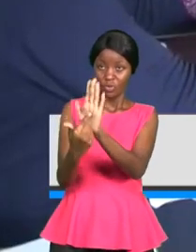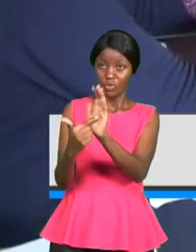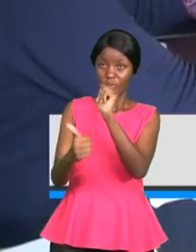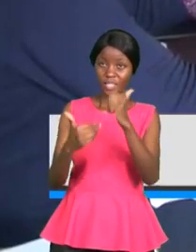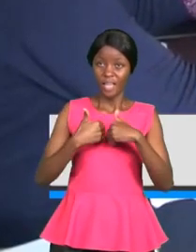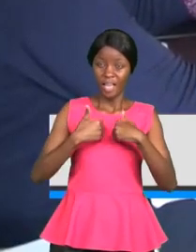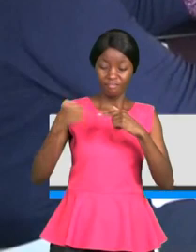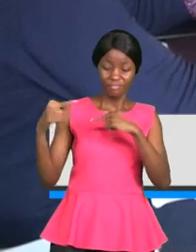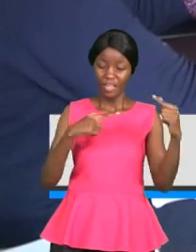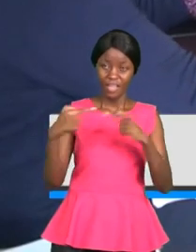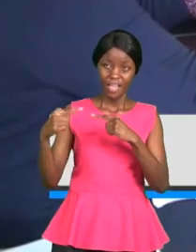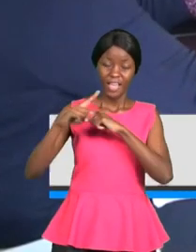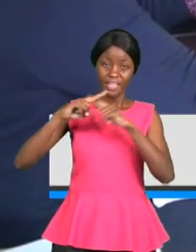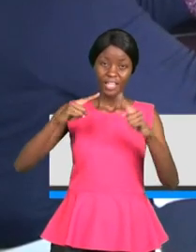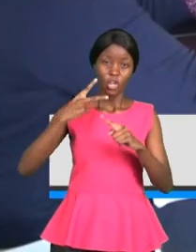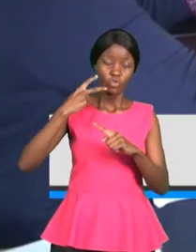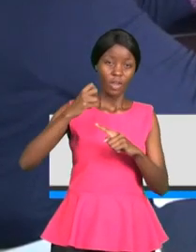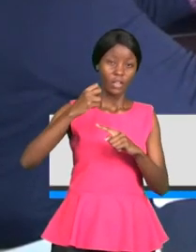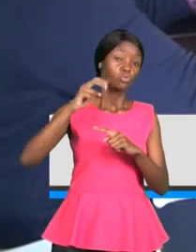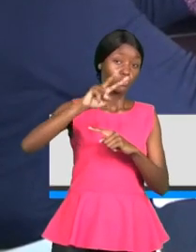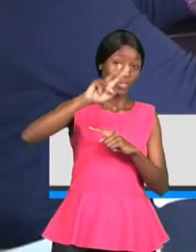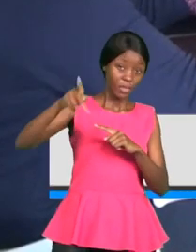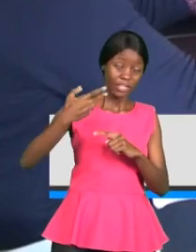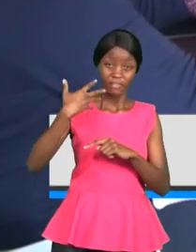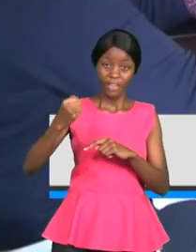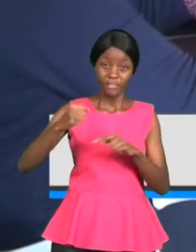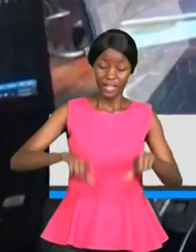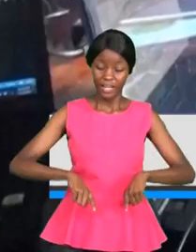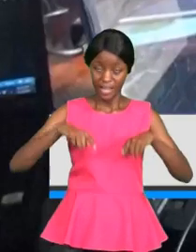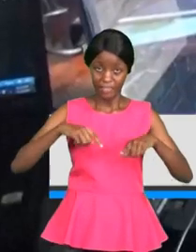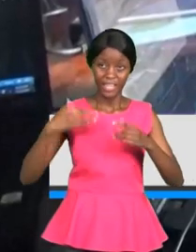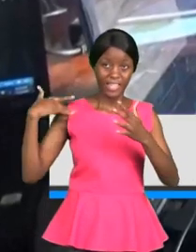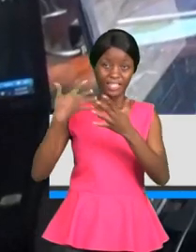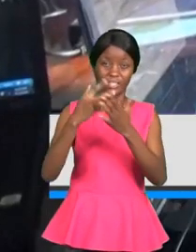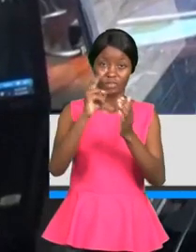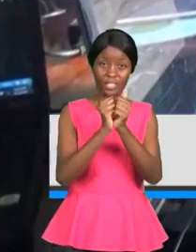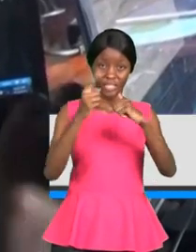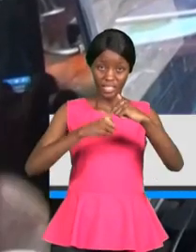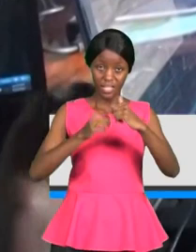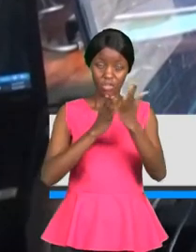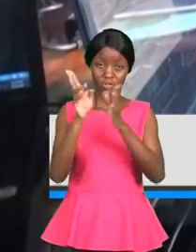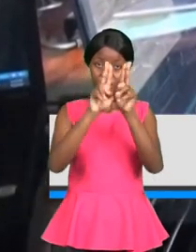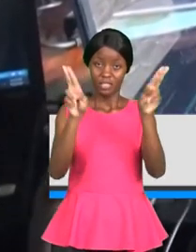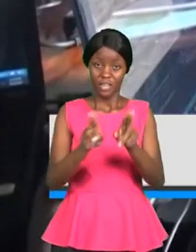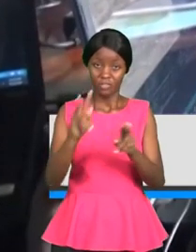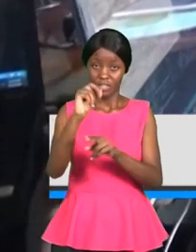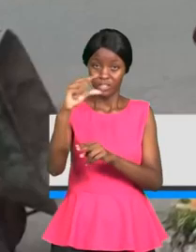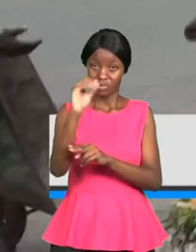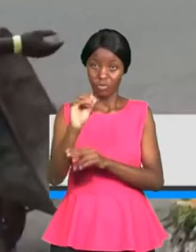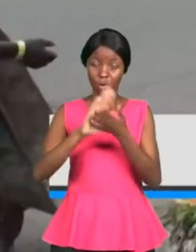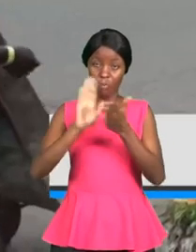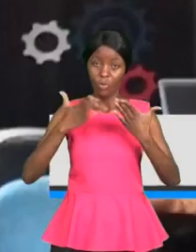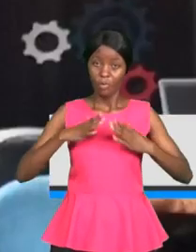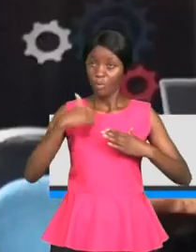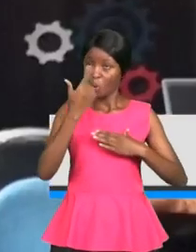more than 2,500 lives since 2017, according to international NGOs. Many of the dead and wounded are